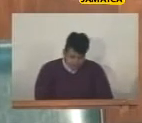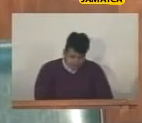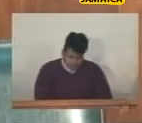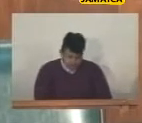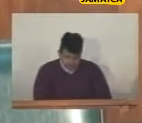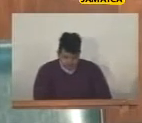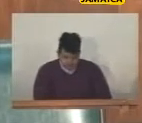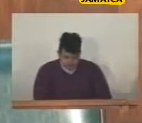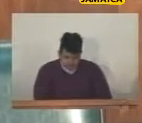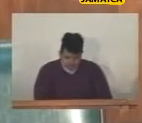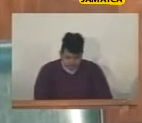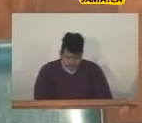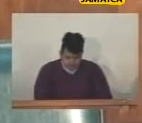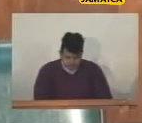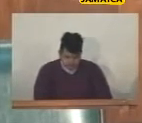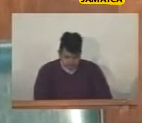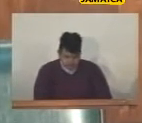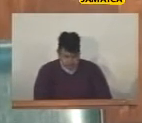has to work.